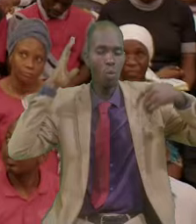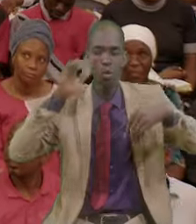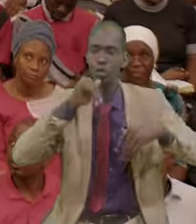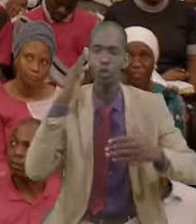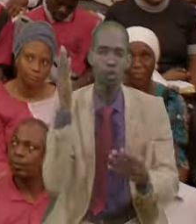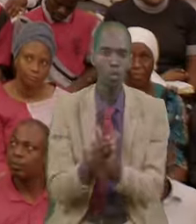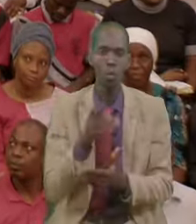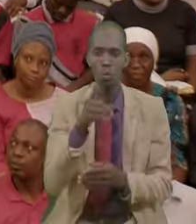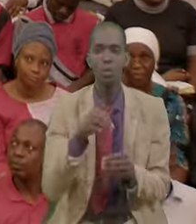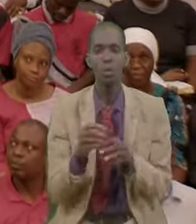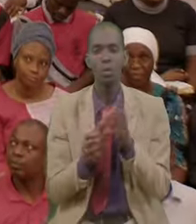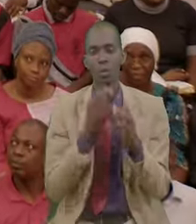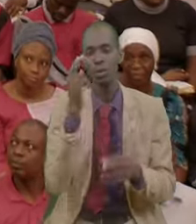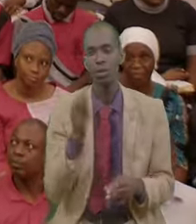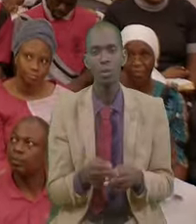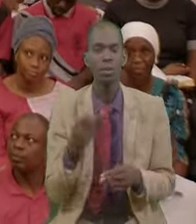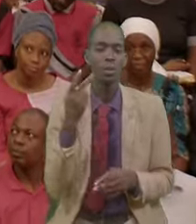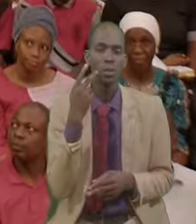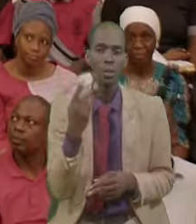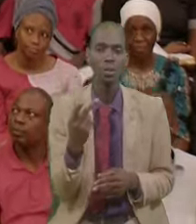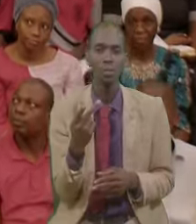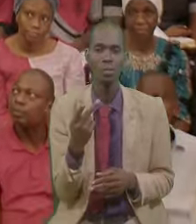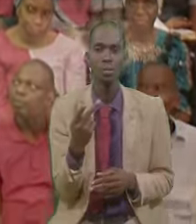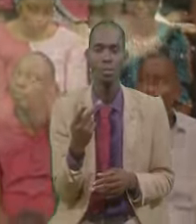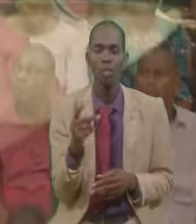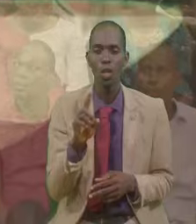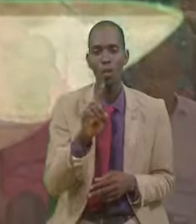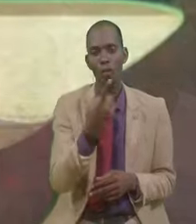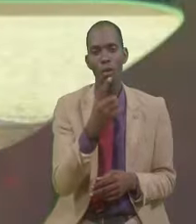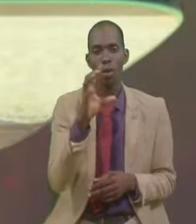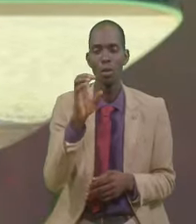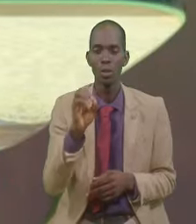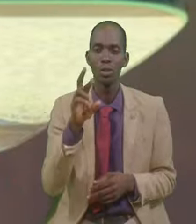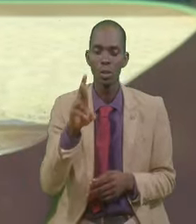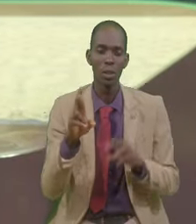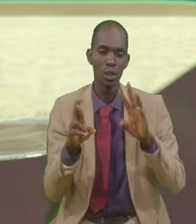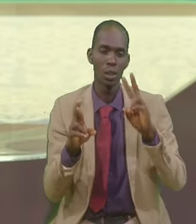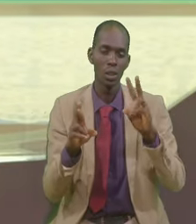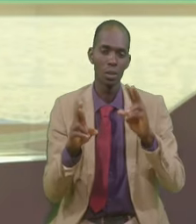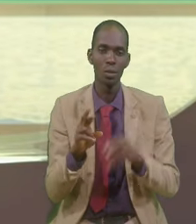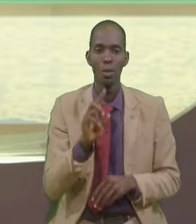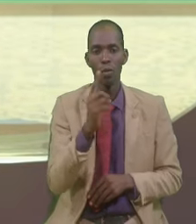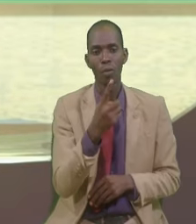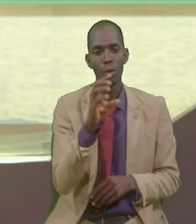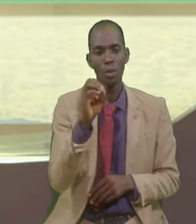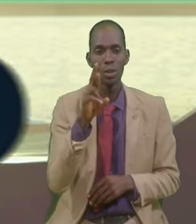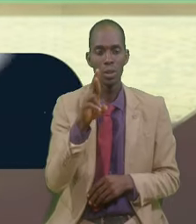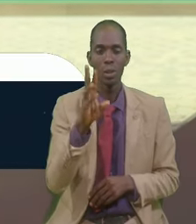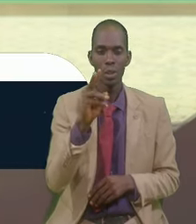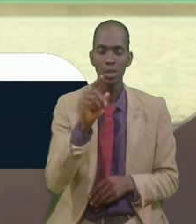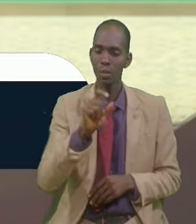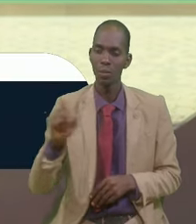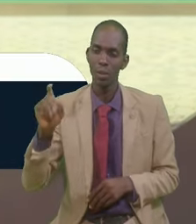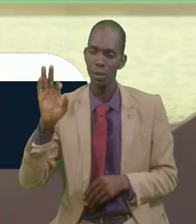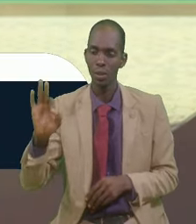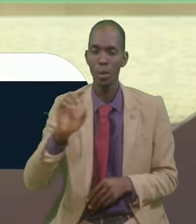you. Look at this, look at this. We're looking at 1 Corinthians chapter 16. I'm reading from verse 9. 1 Corinthians